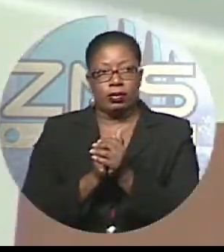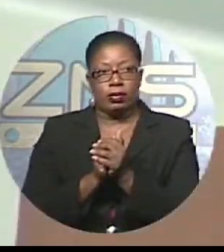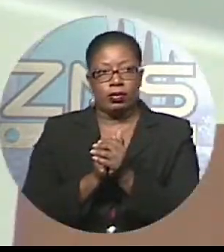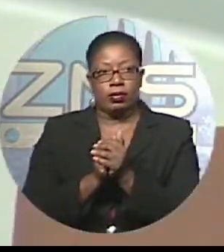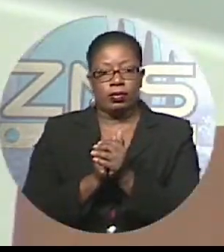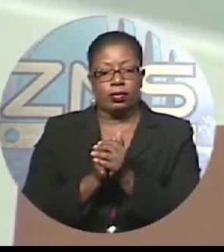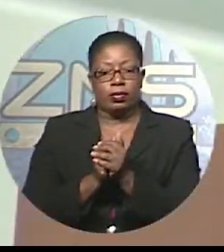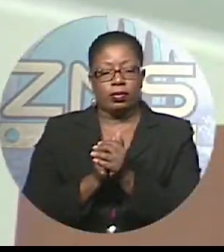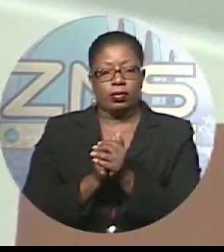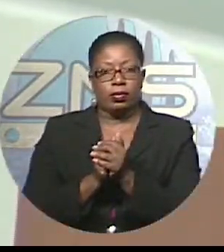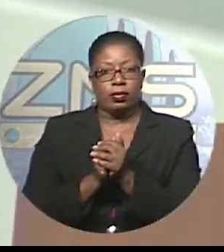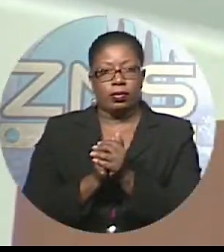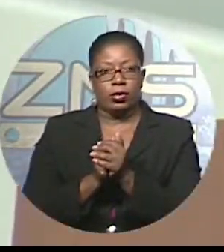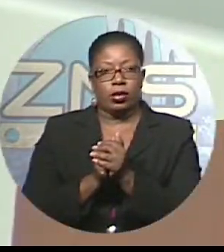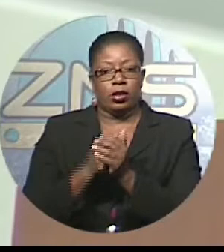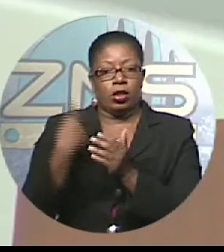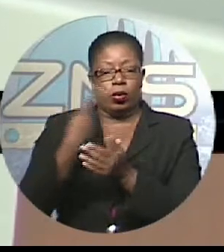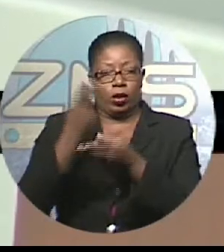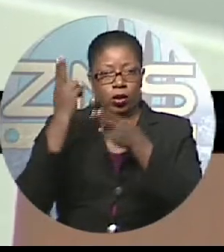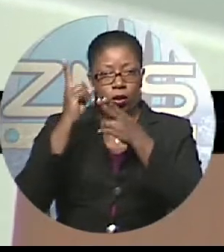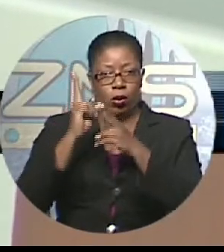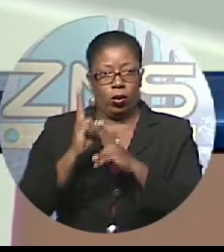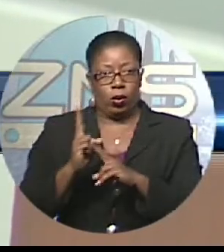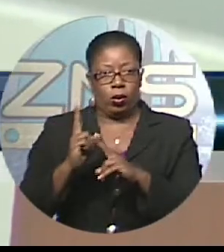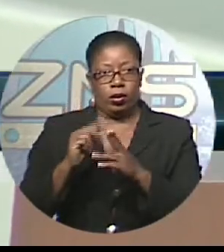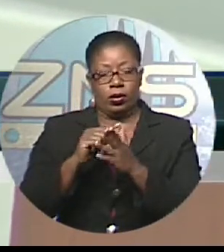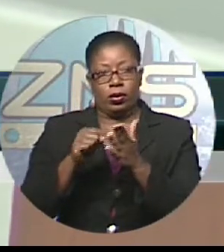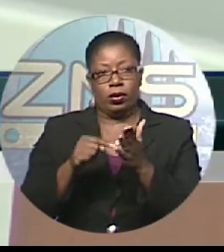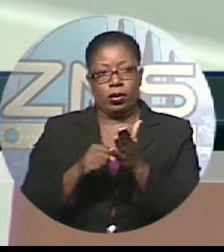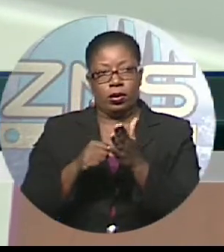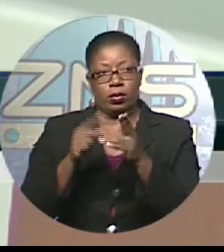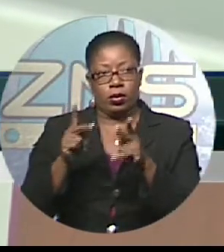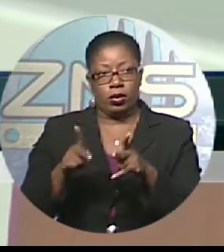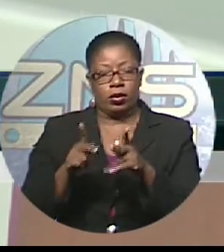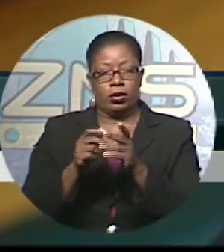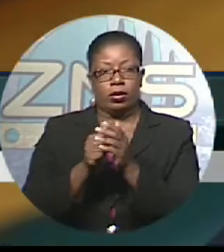this occasion, we honor this elder statesman extraordinaire